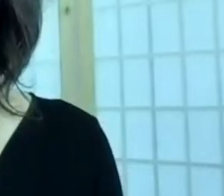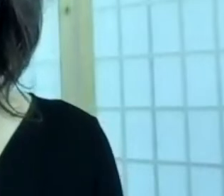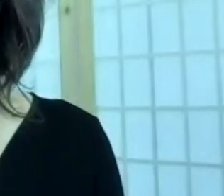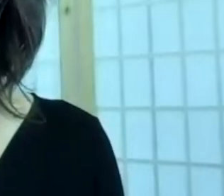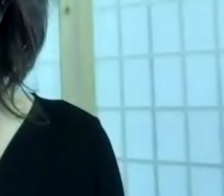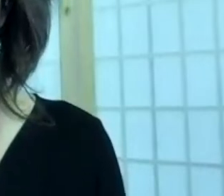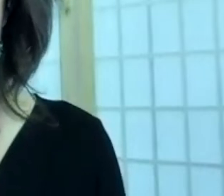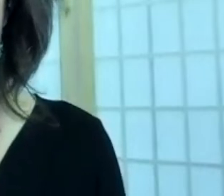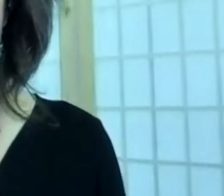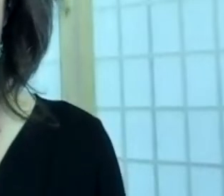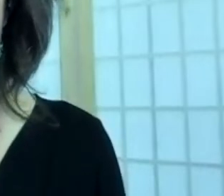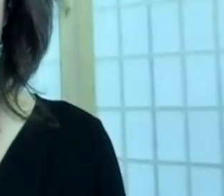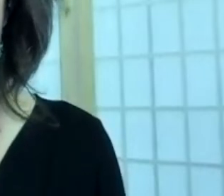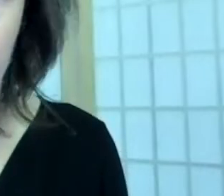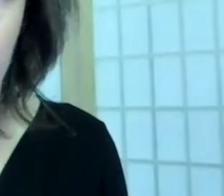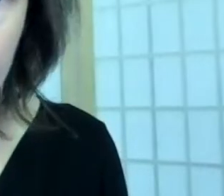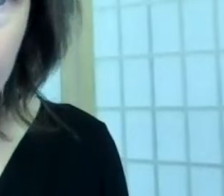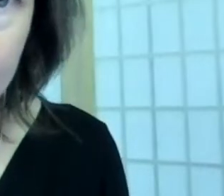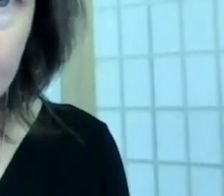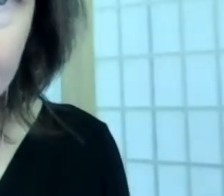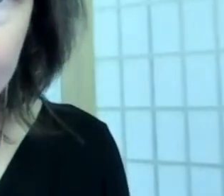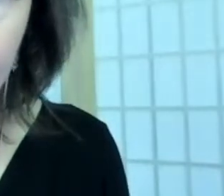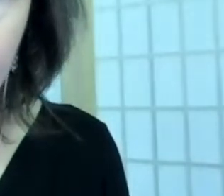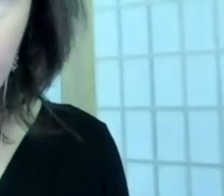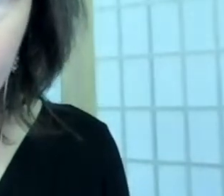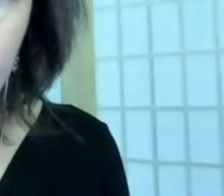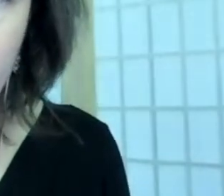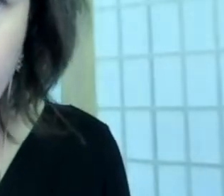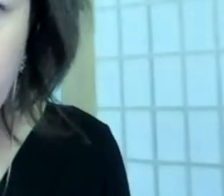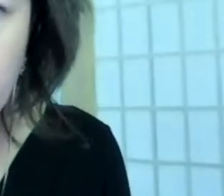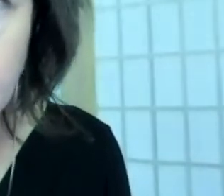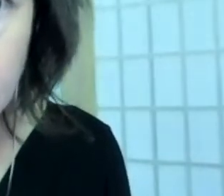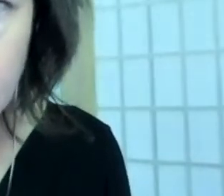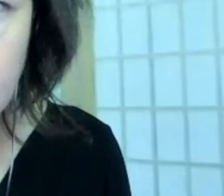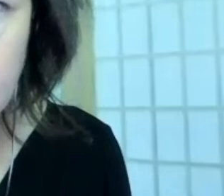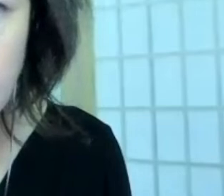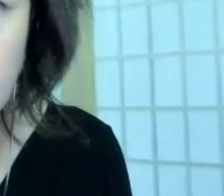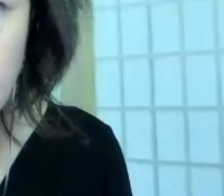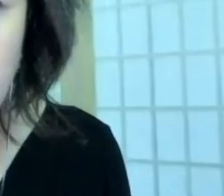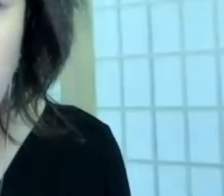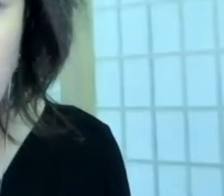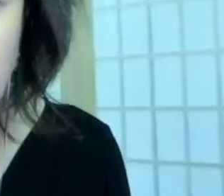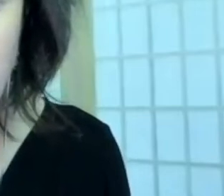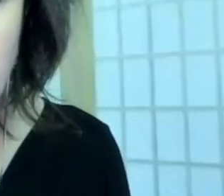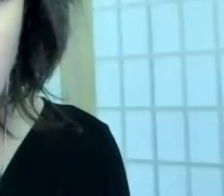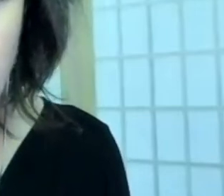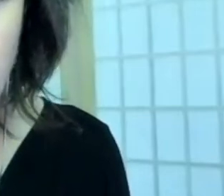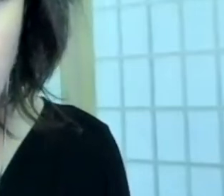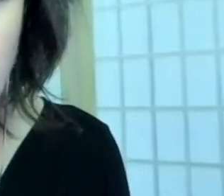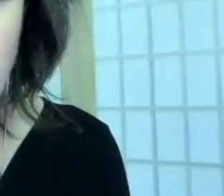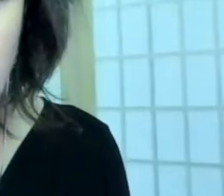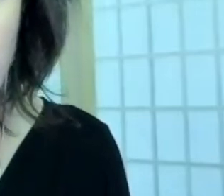I just want to be clear what I'm about to reflect on is my perspective of what I think may have happened over time in that space and